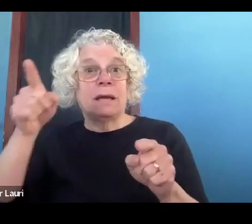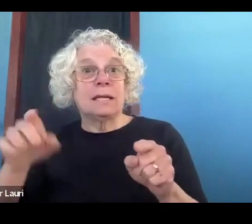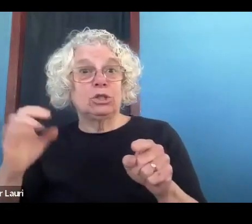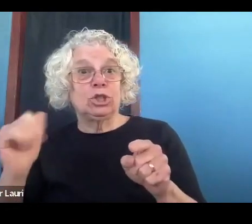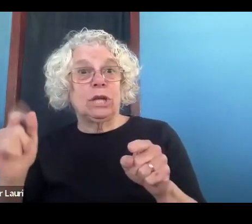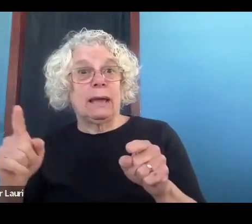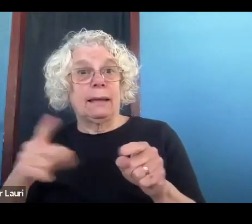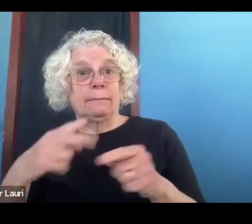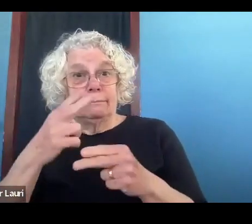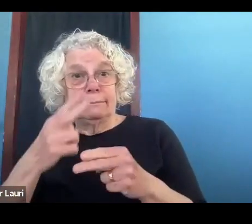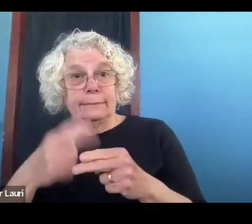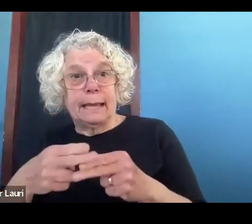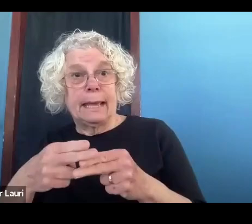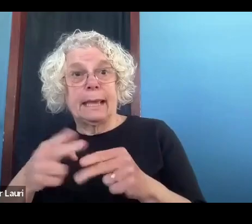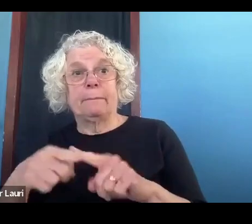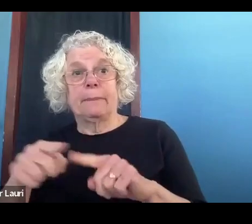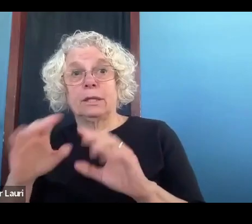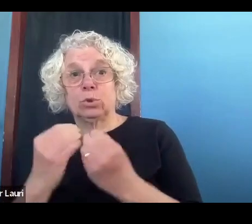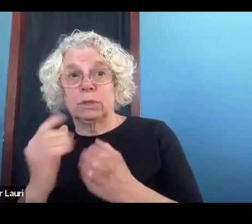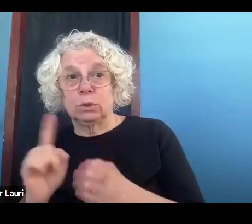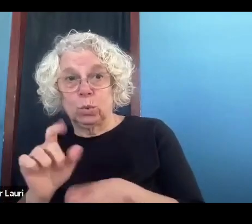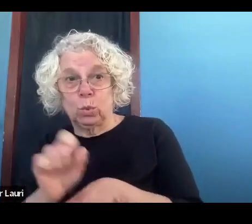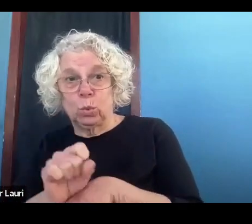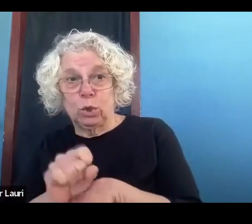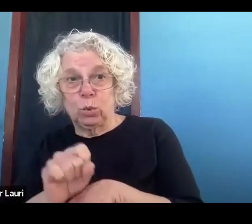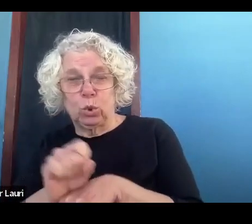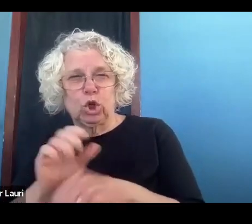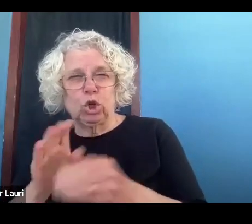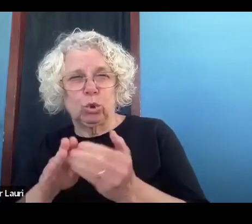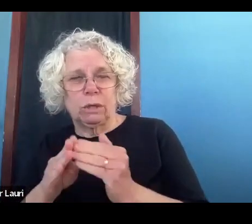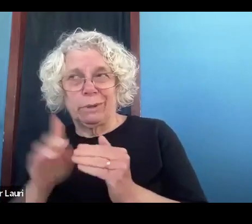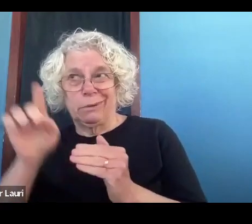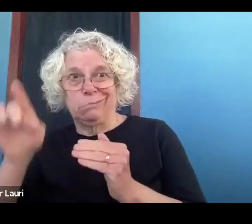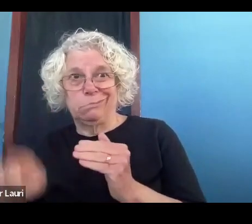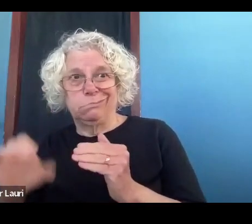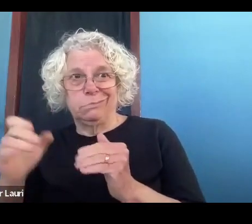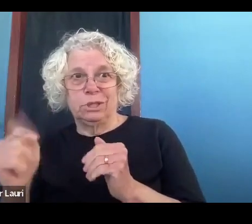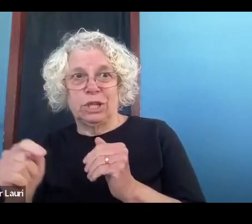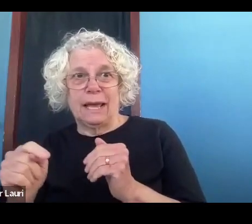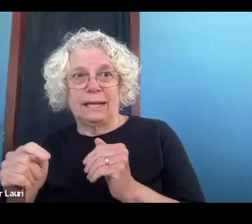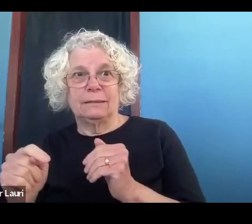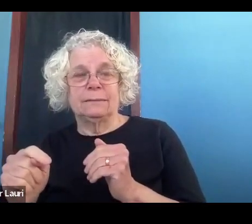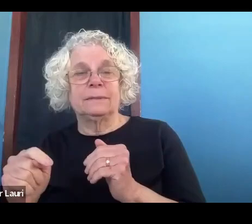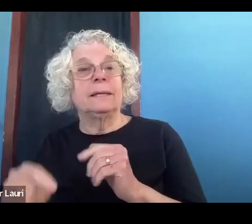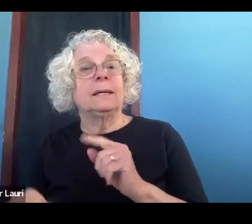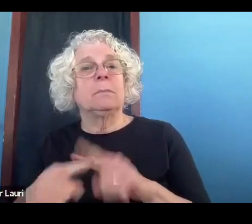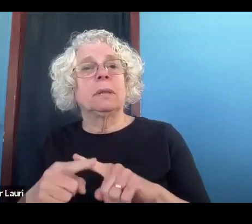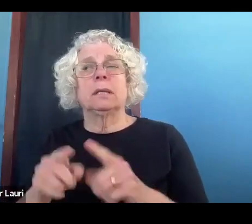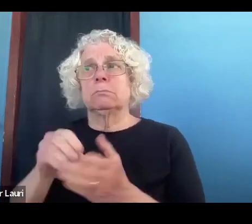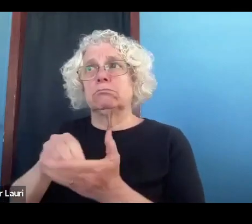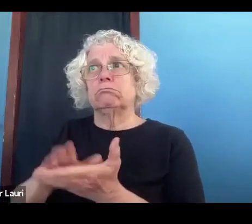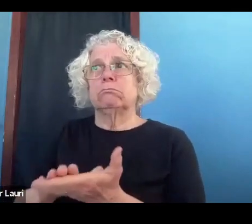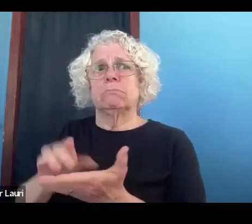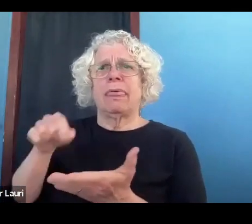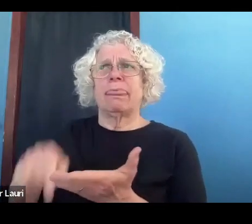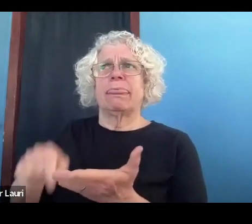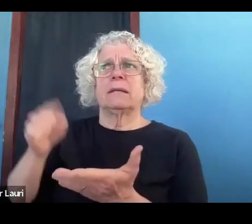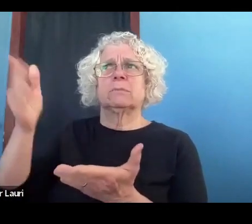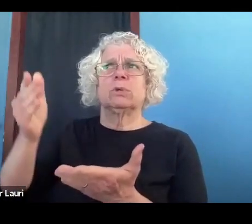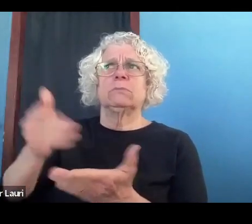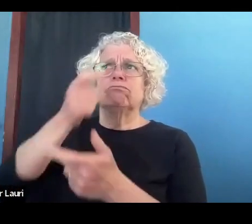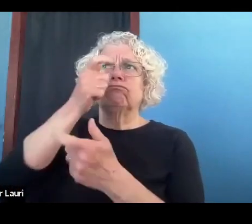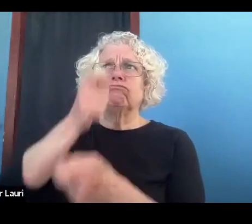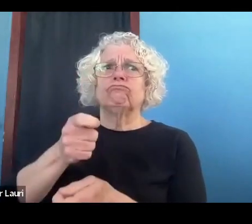the community that you're from into the chat, and then also what you're hoping to get out of today's